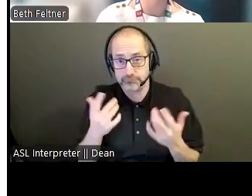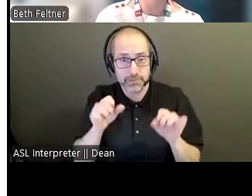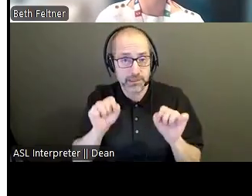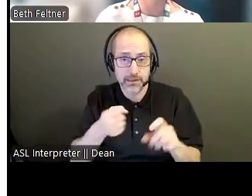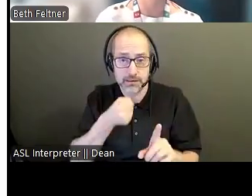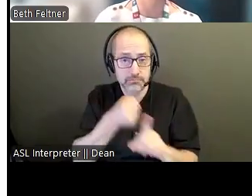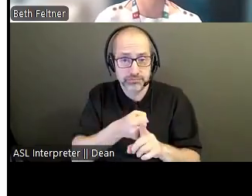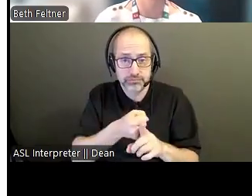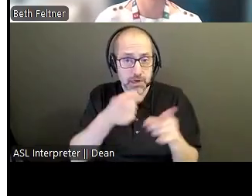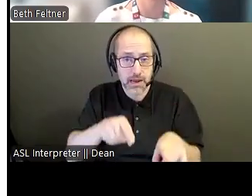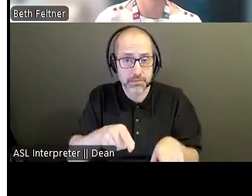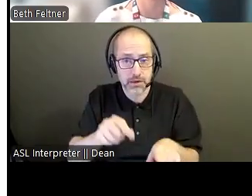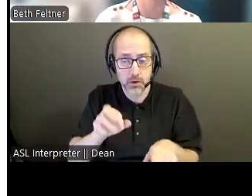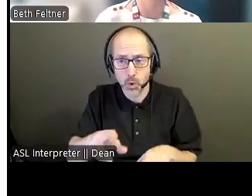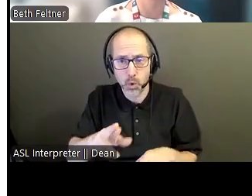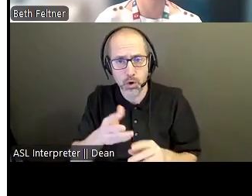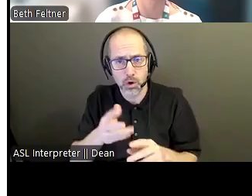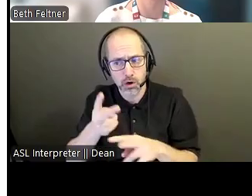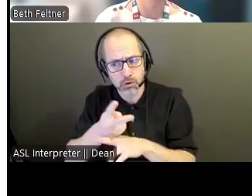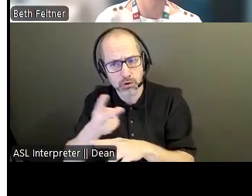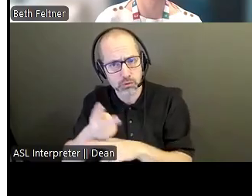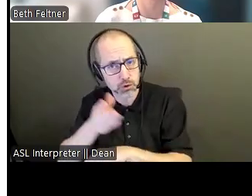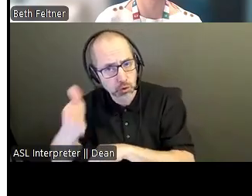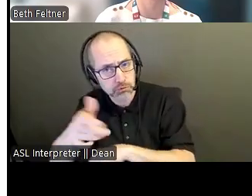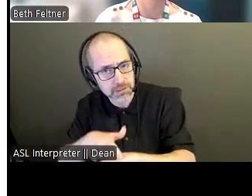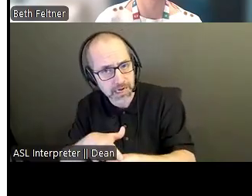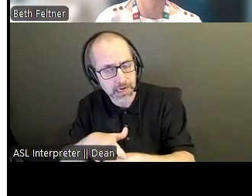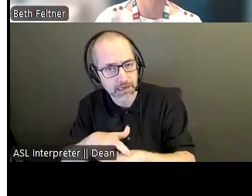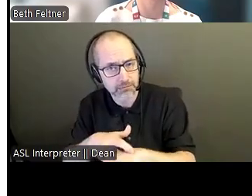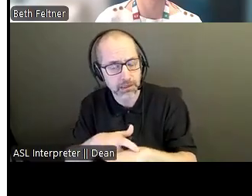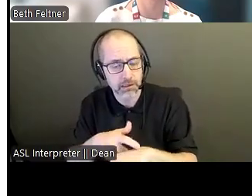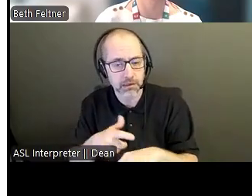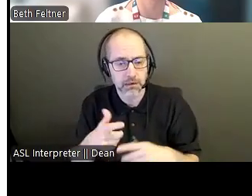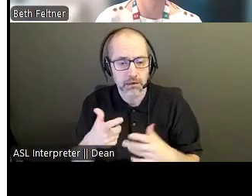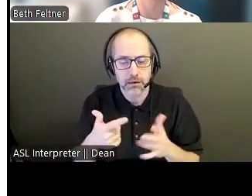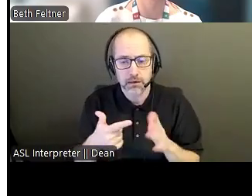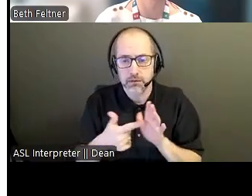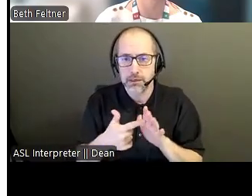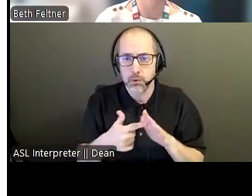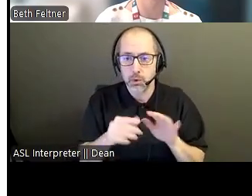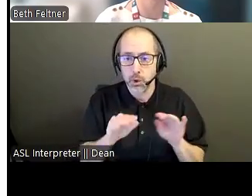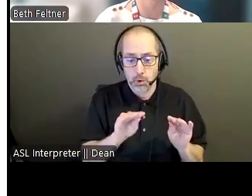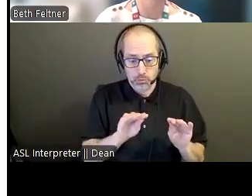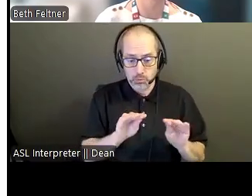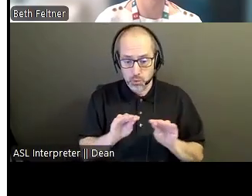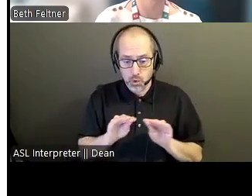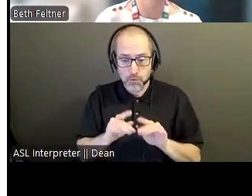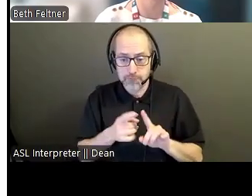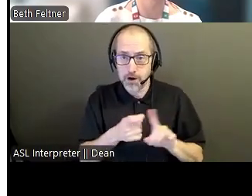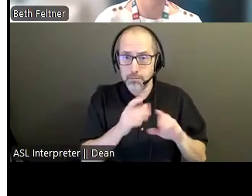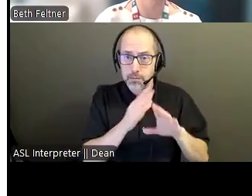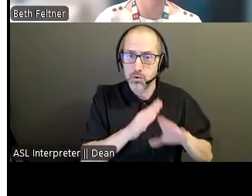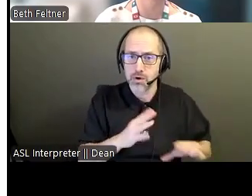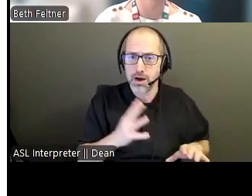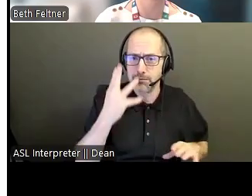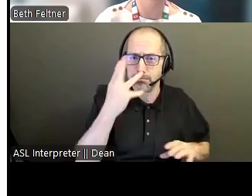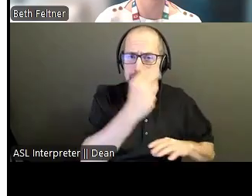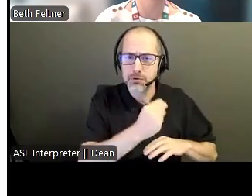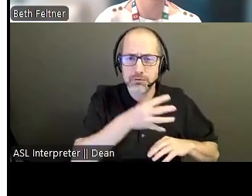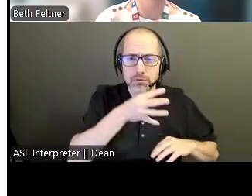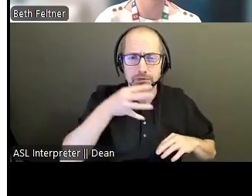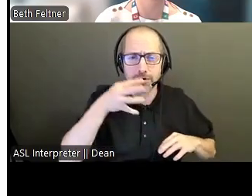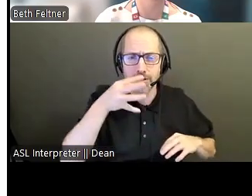gradually over time and then it seems louder. So it can be like moving from the quiet, beautiful countryside